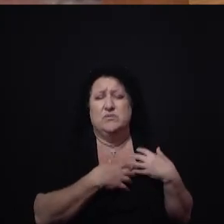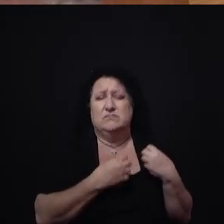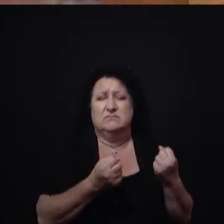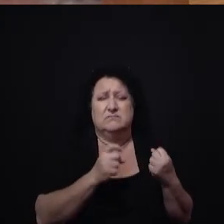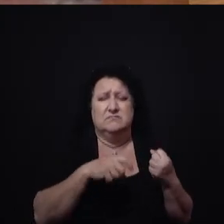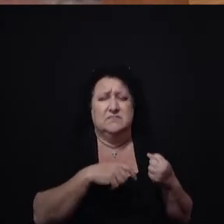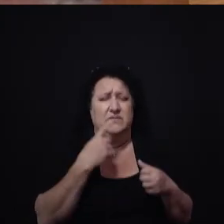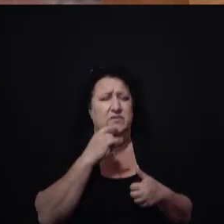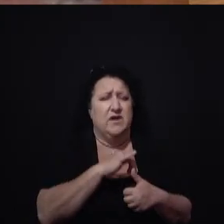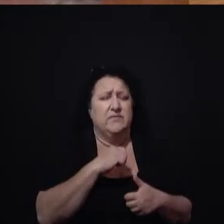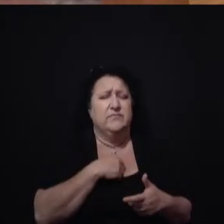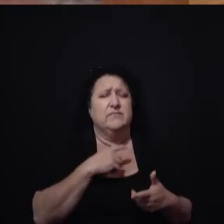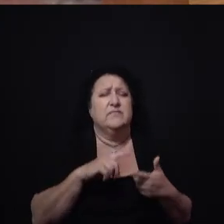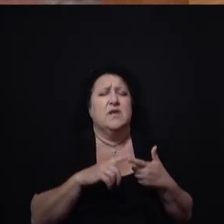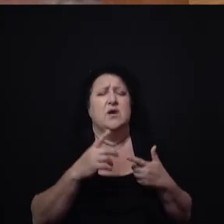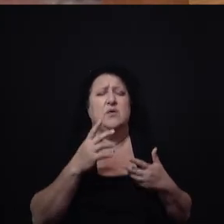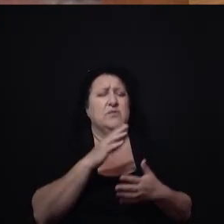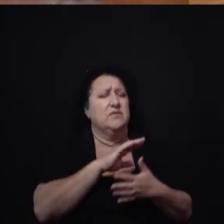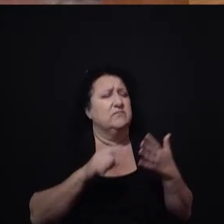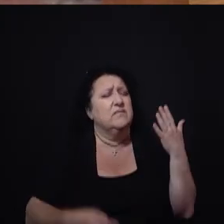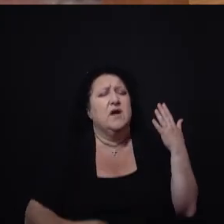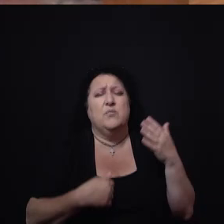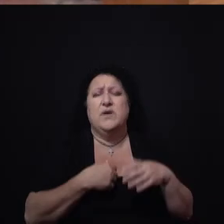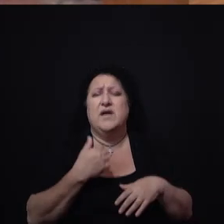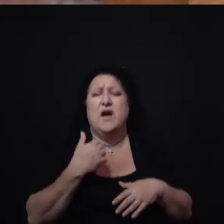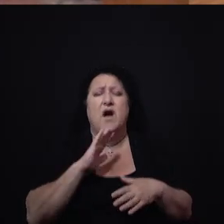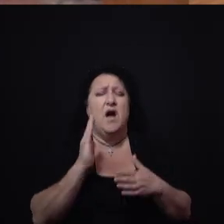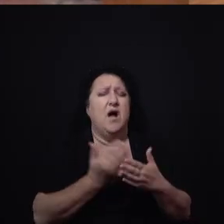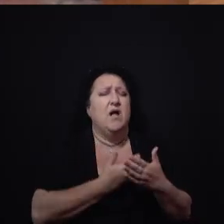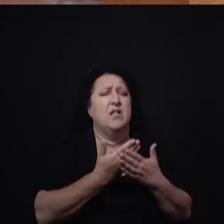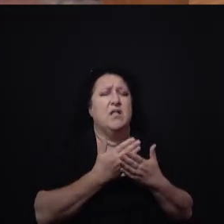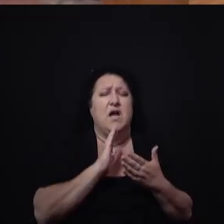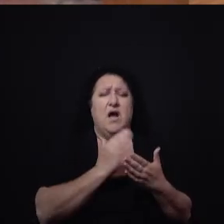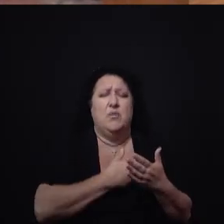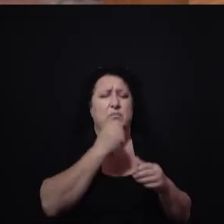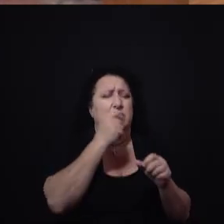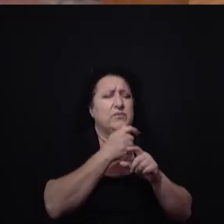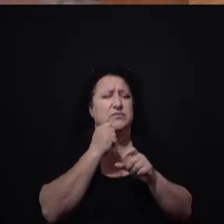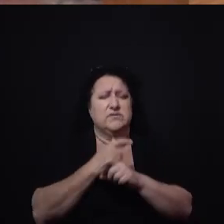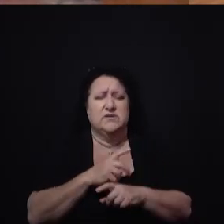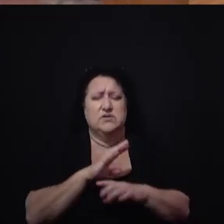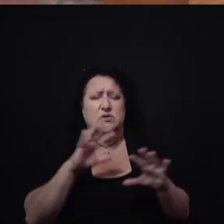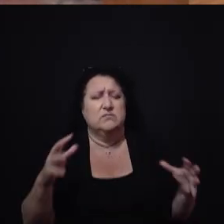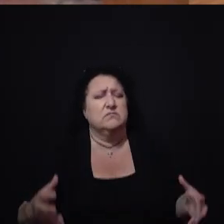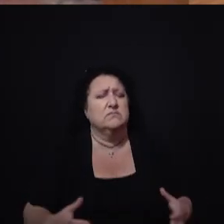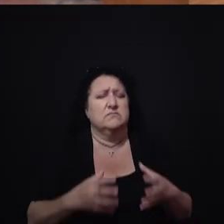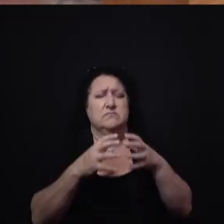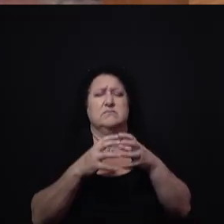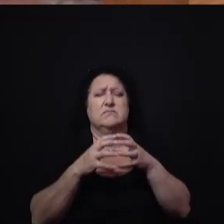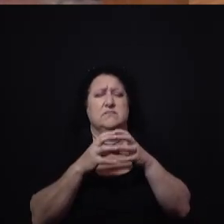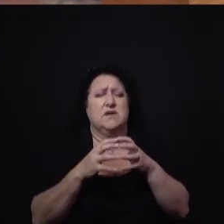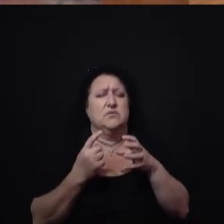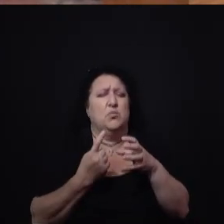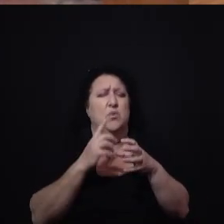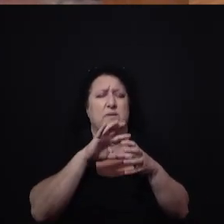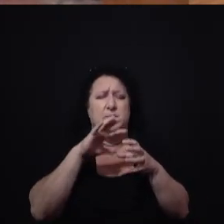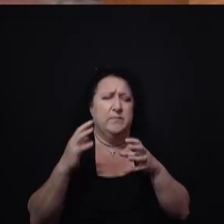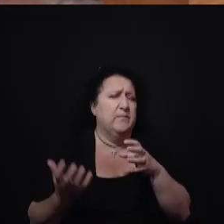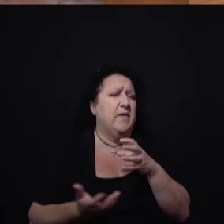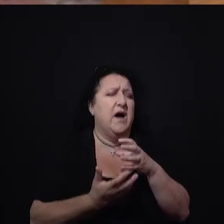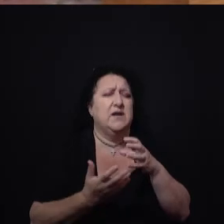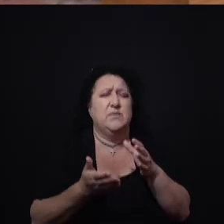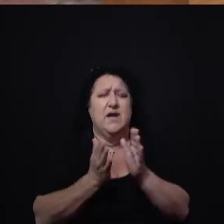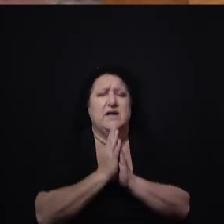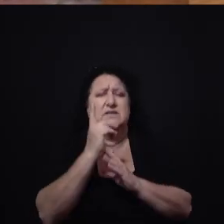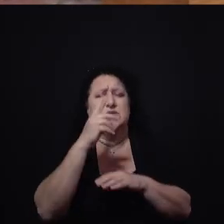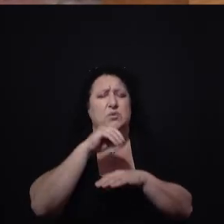our brothers and sisters as one body to you right now, asking you to move, to be faithful to who you are in ways, Lord God,